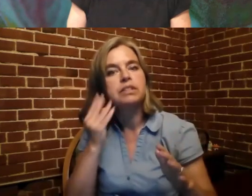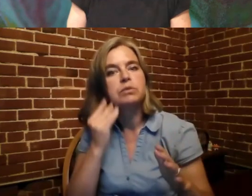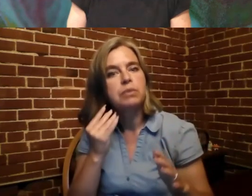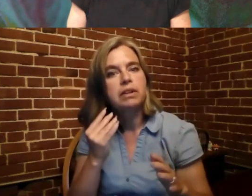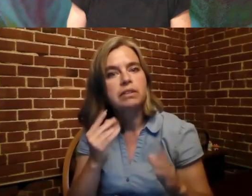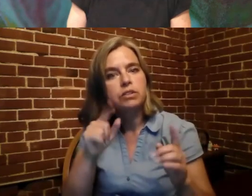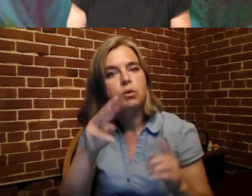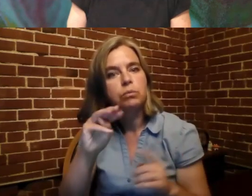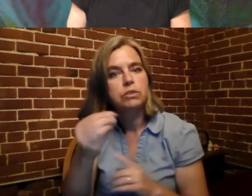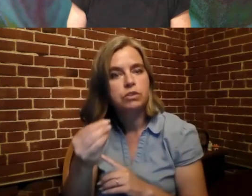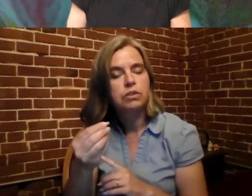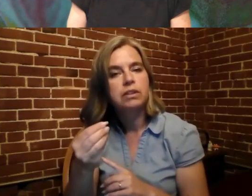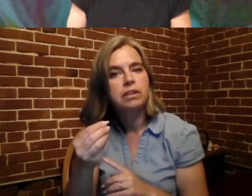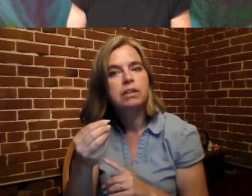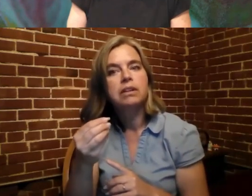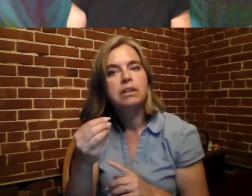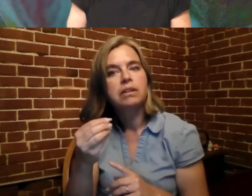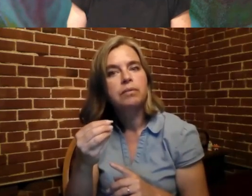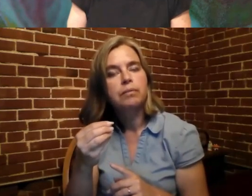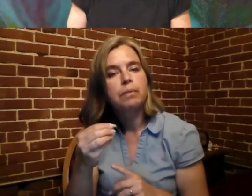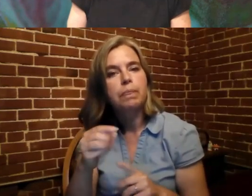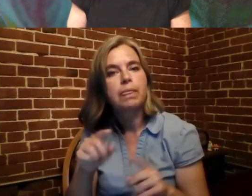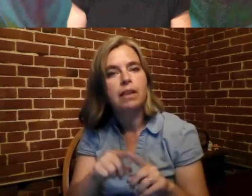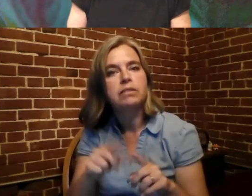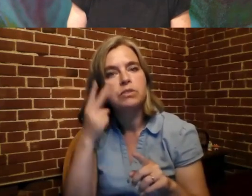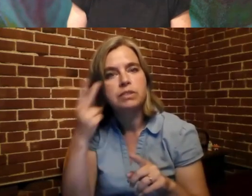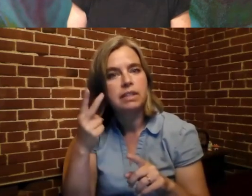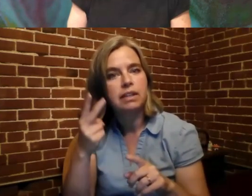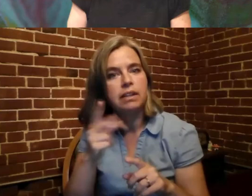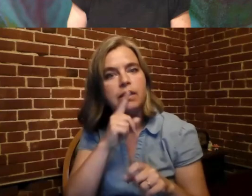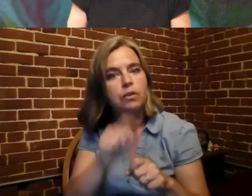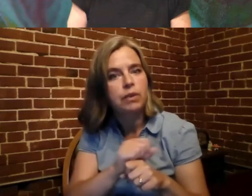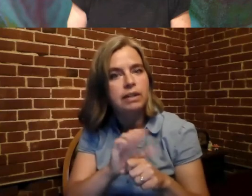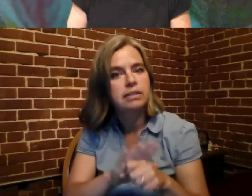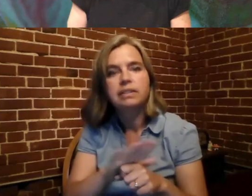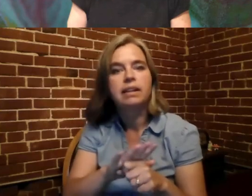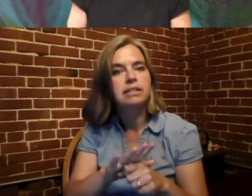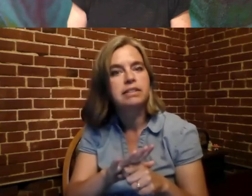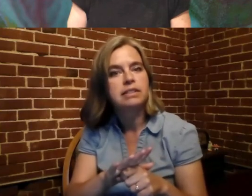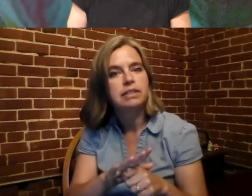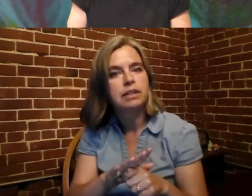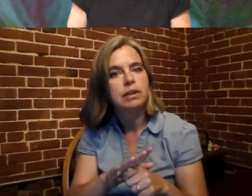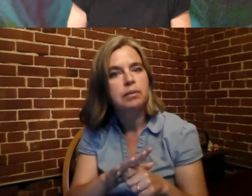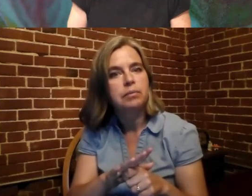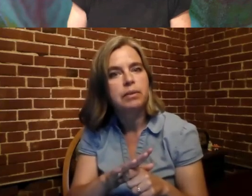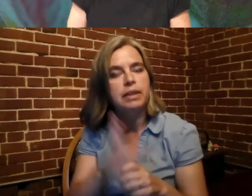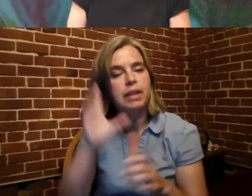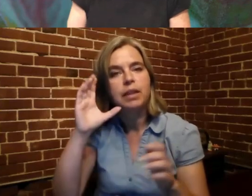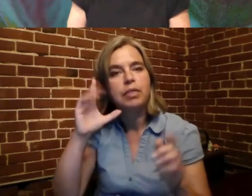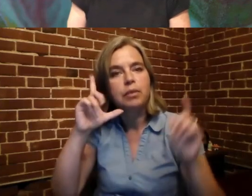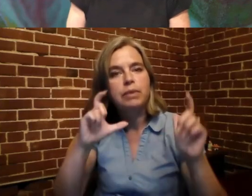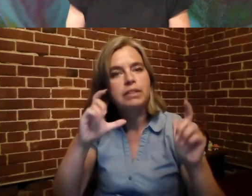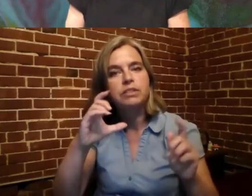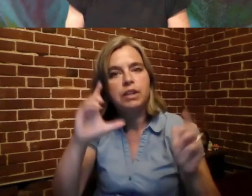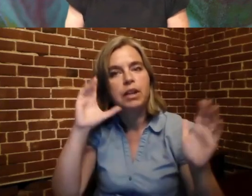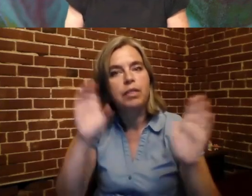Missouri, as well as seeing the real site. And the scale is very different though from the picture and the real